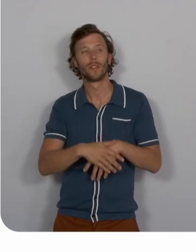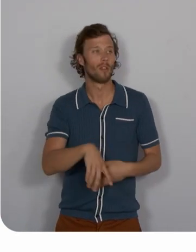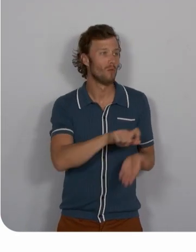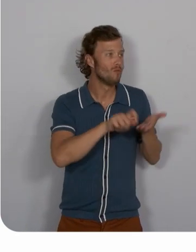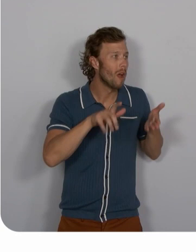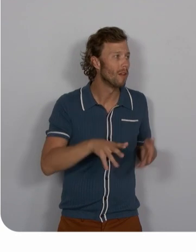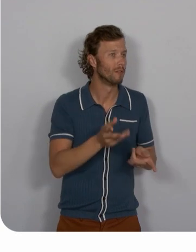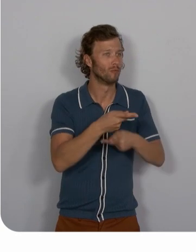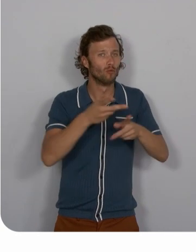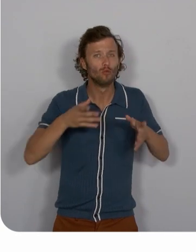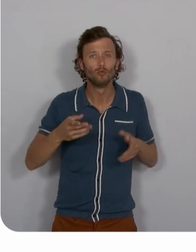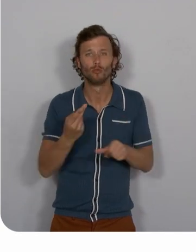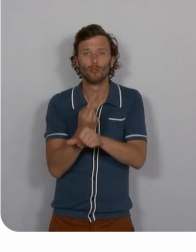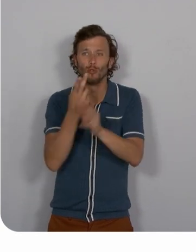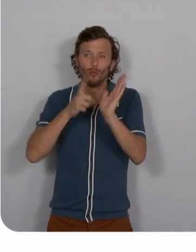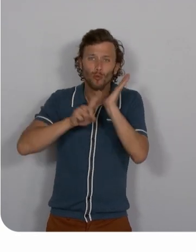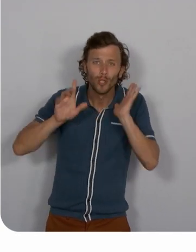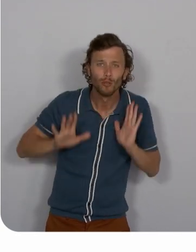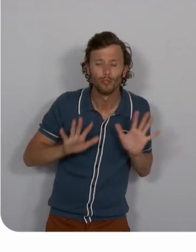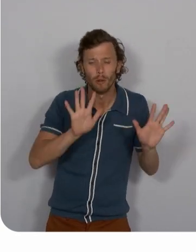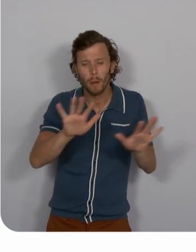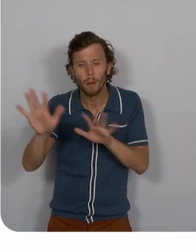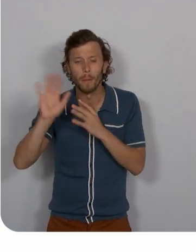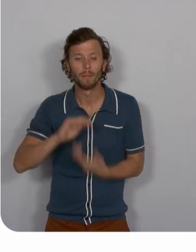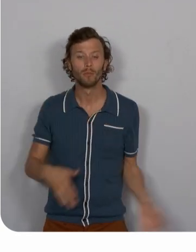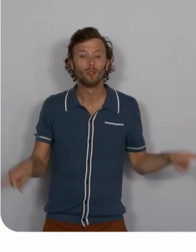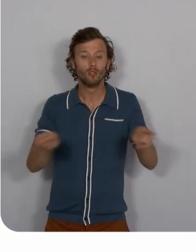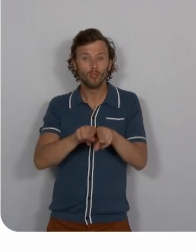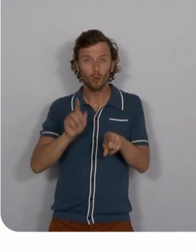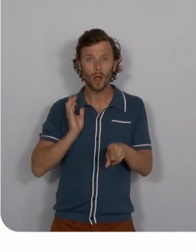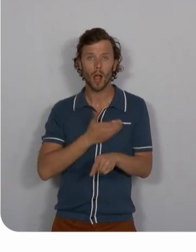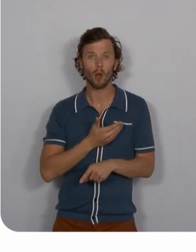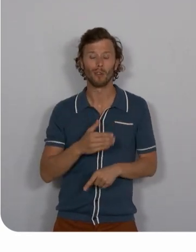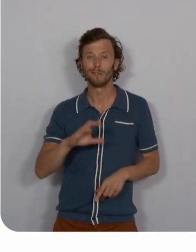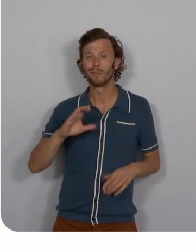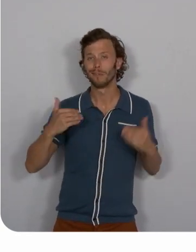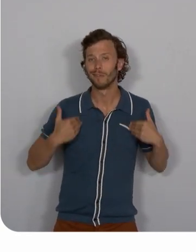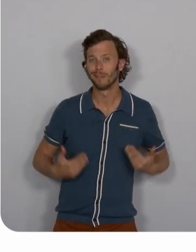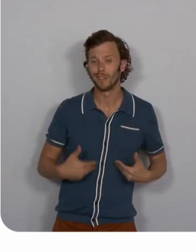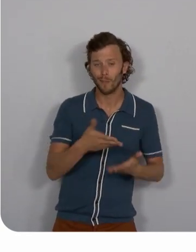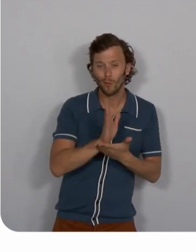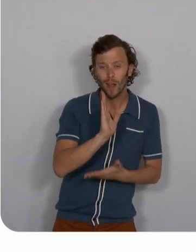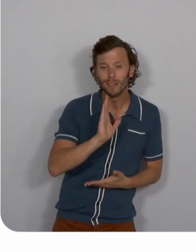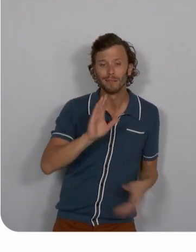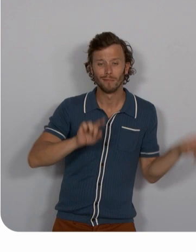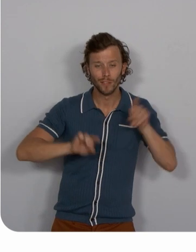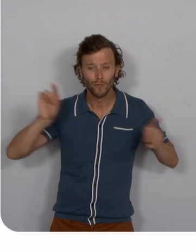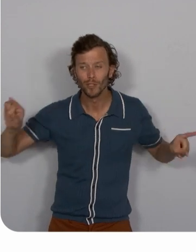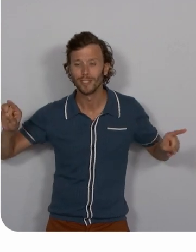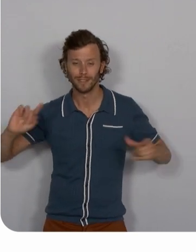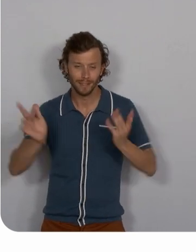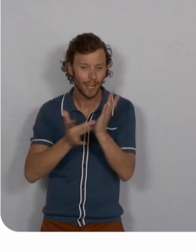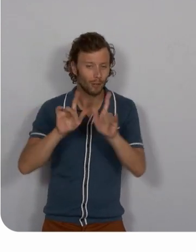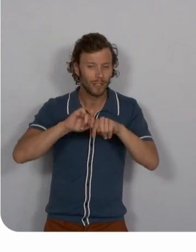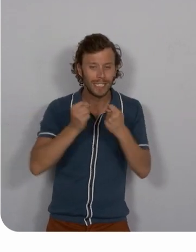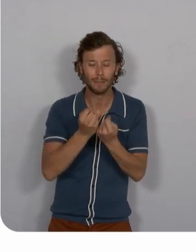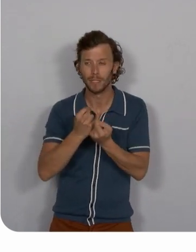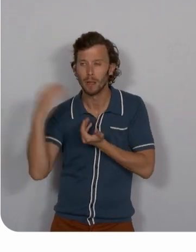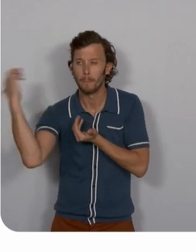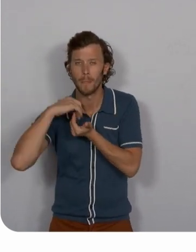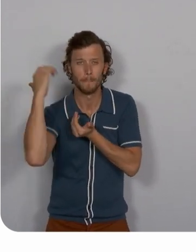user researchers, along with our civil rights, diversity, and technical teams, to build a